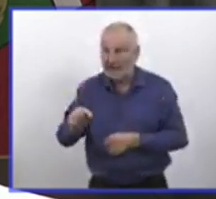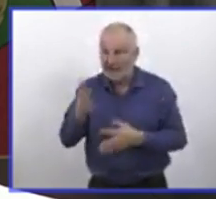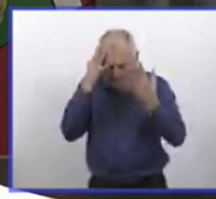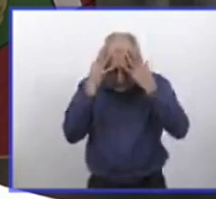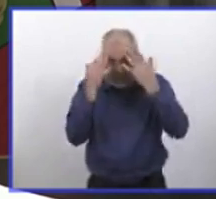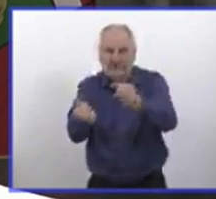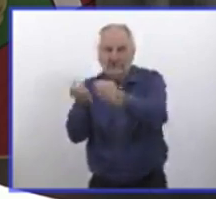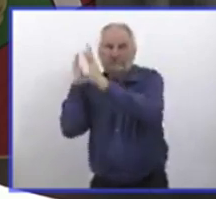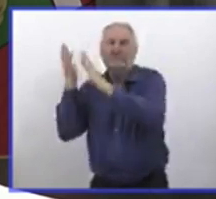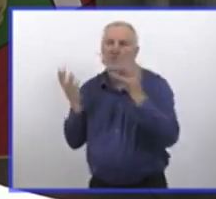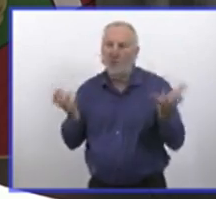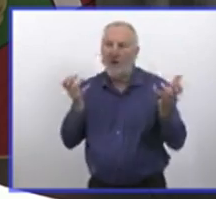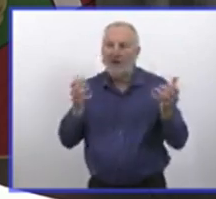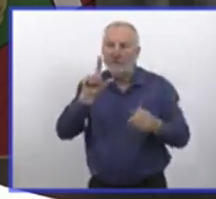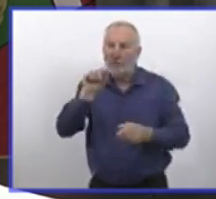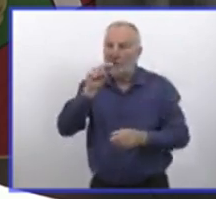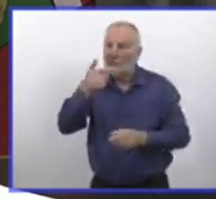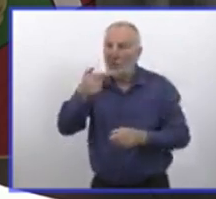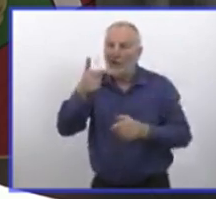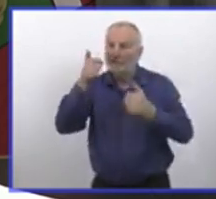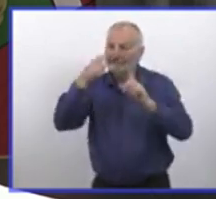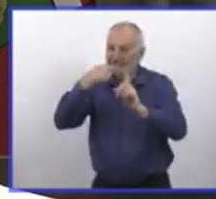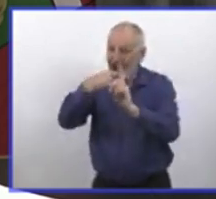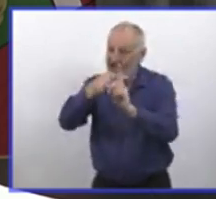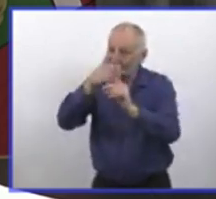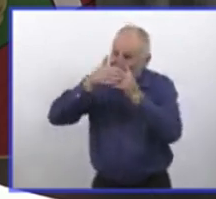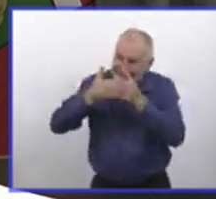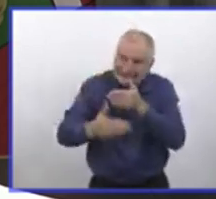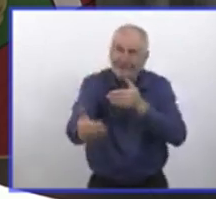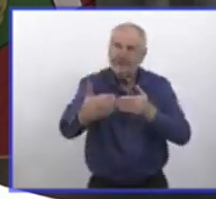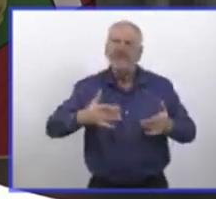maybe start to feel a bit more normal as we go into the summer.